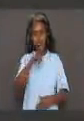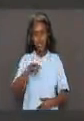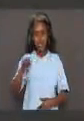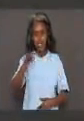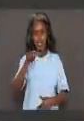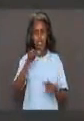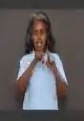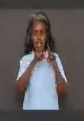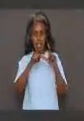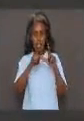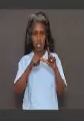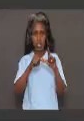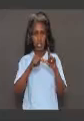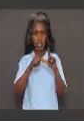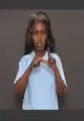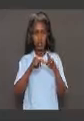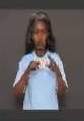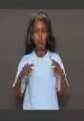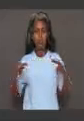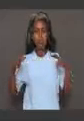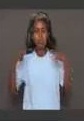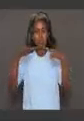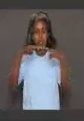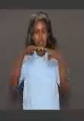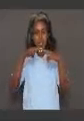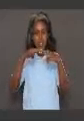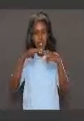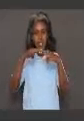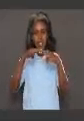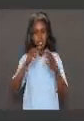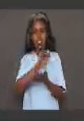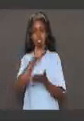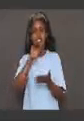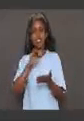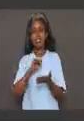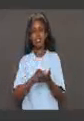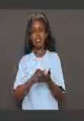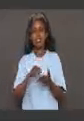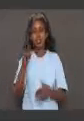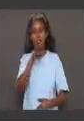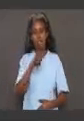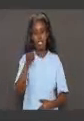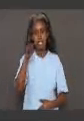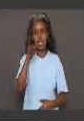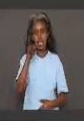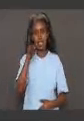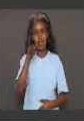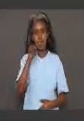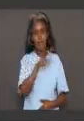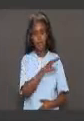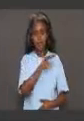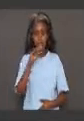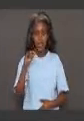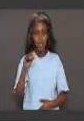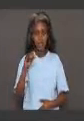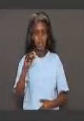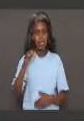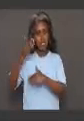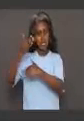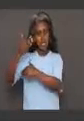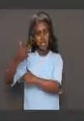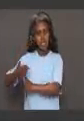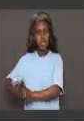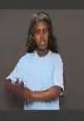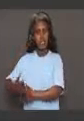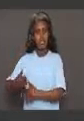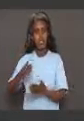an angle whose vertex is at the center of the circle and whose sides